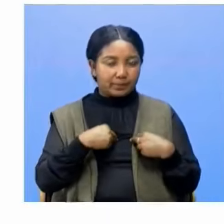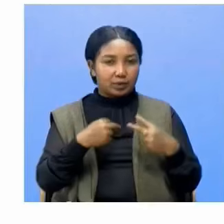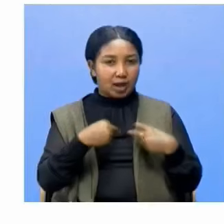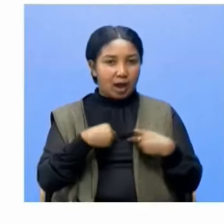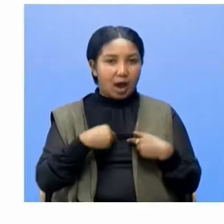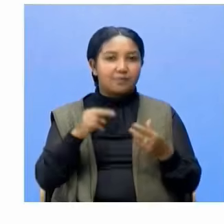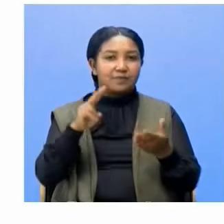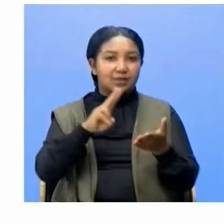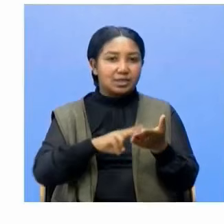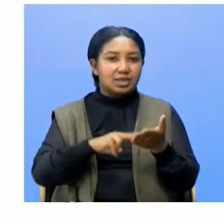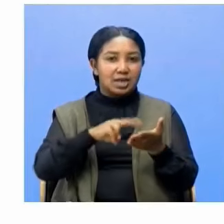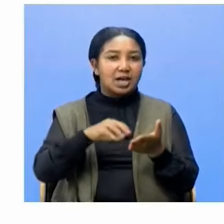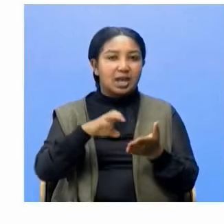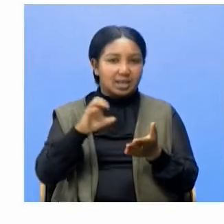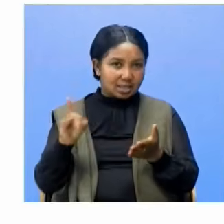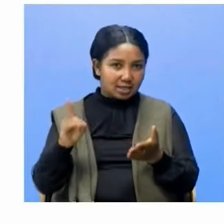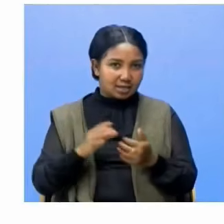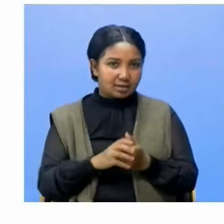read